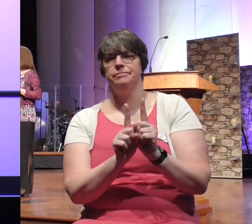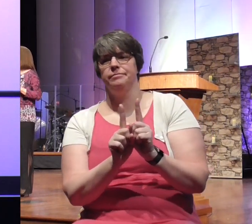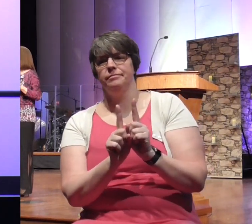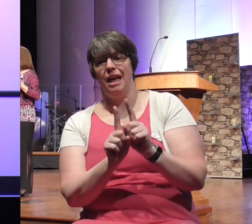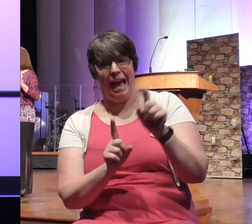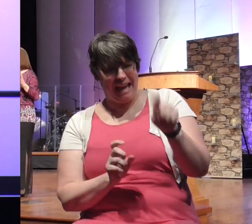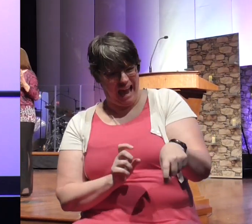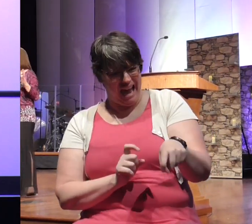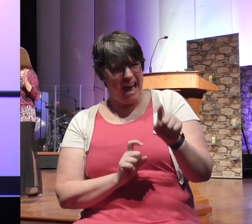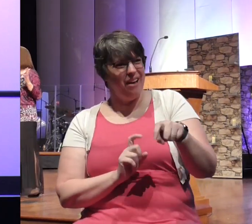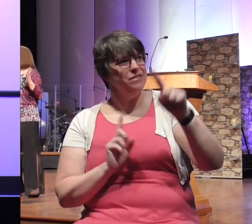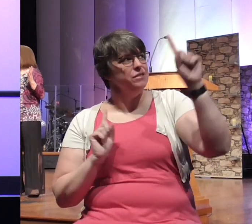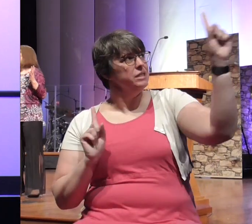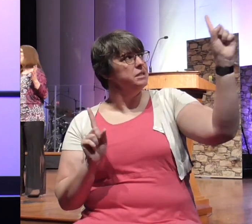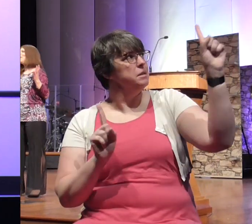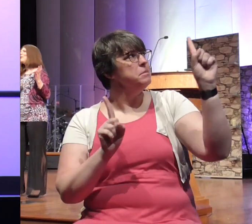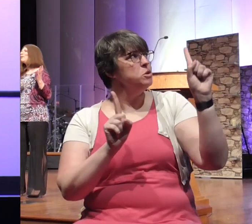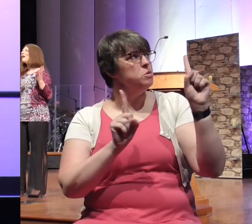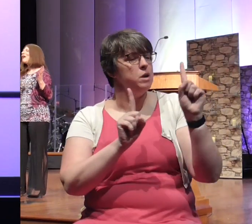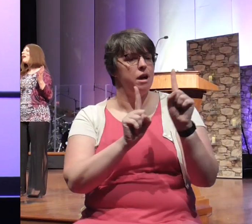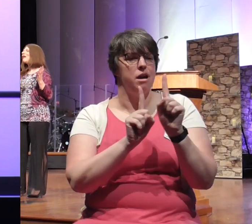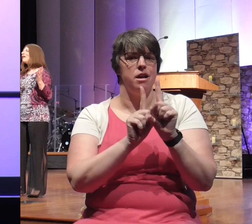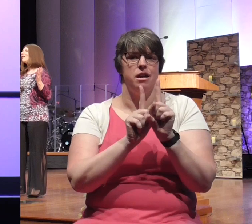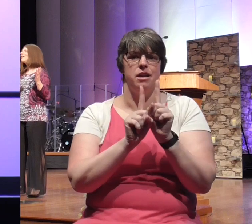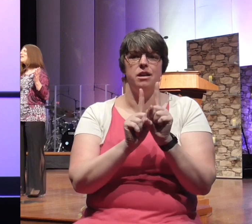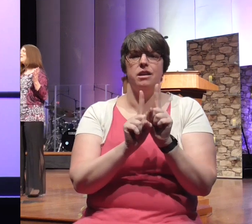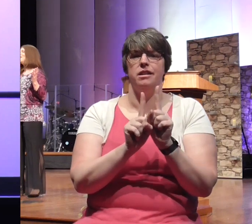I gotta be where you